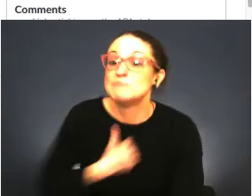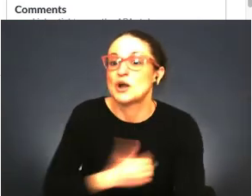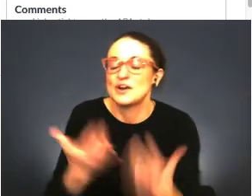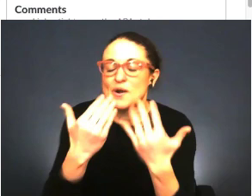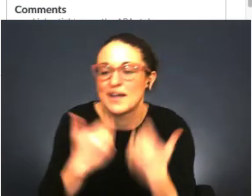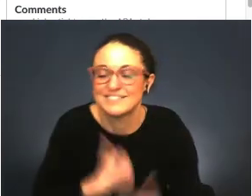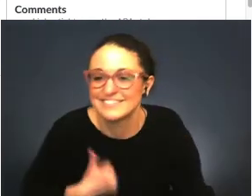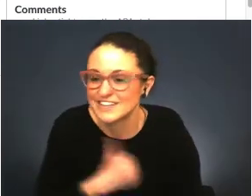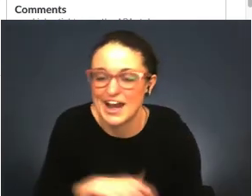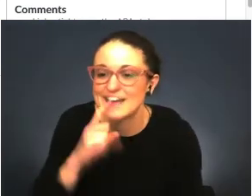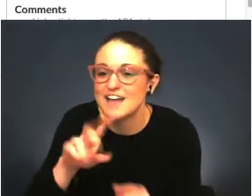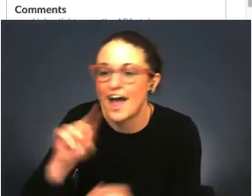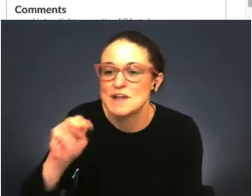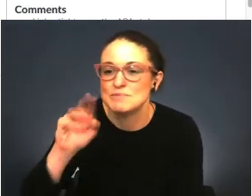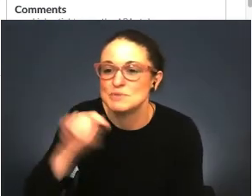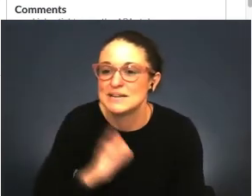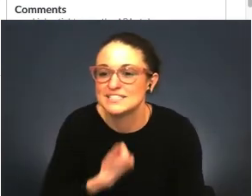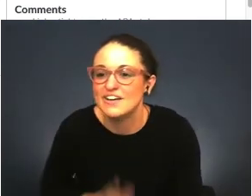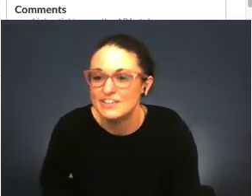I'm sorry, go ahead.